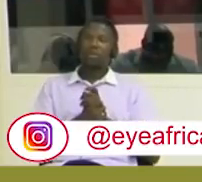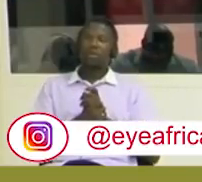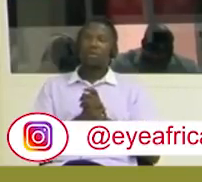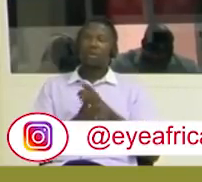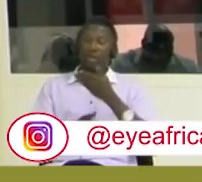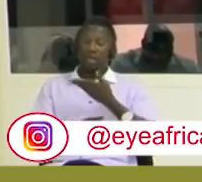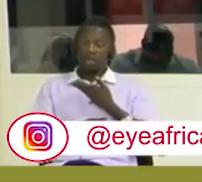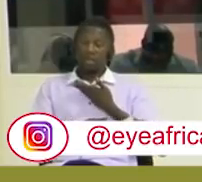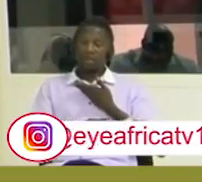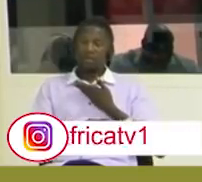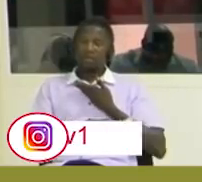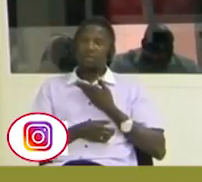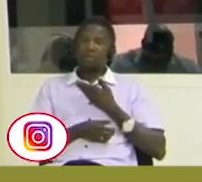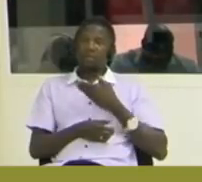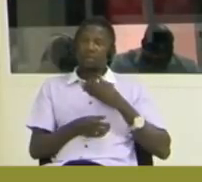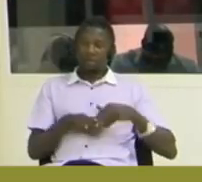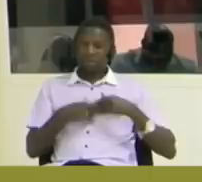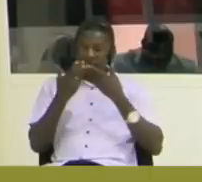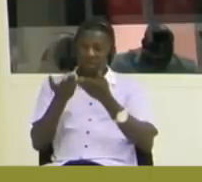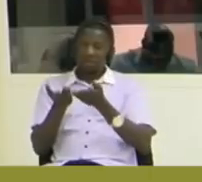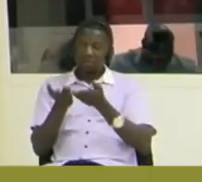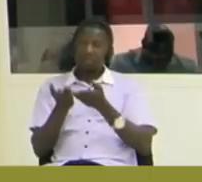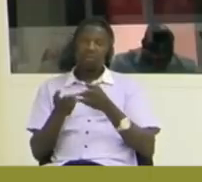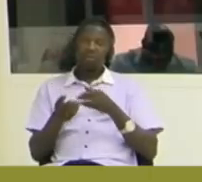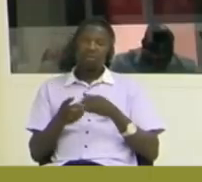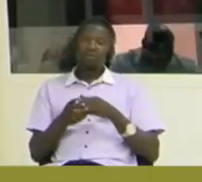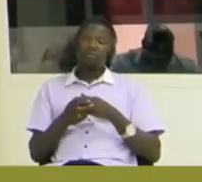I have brought out evidence